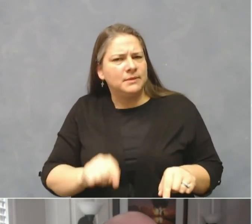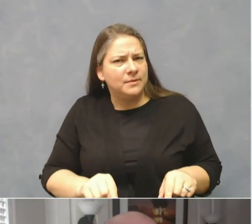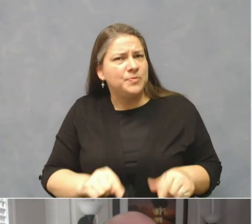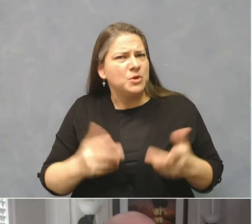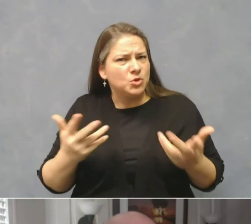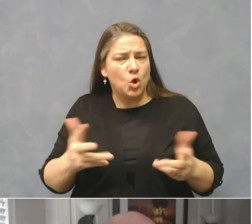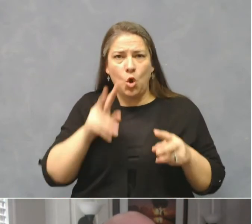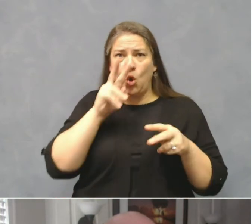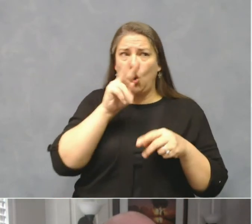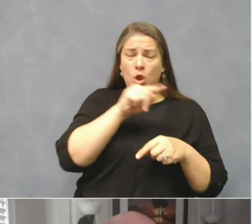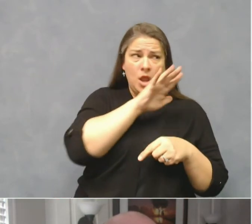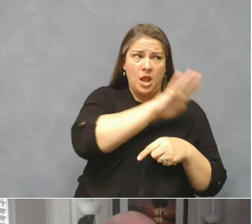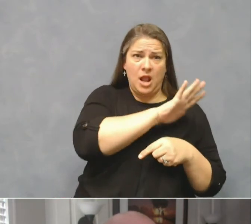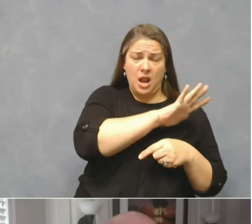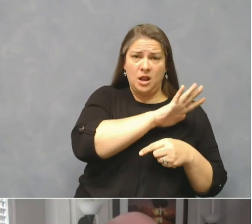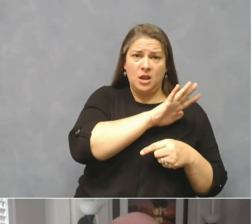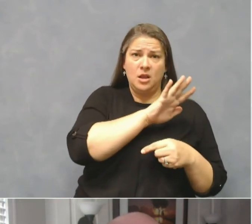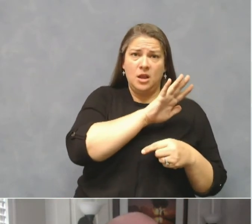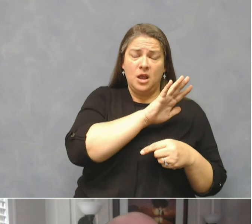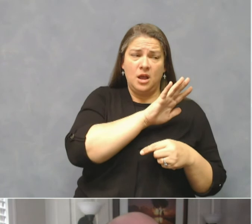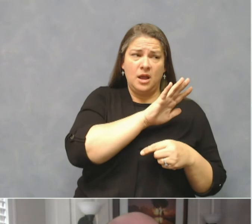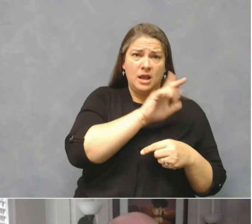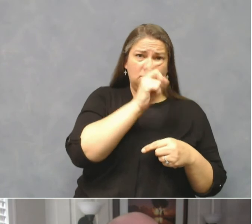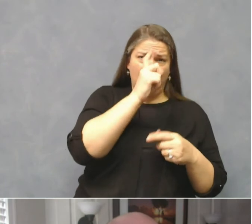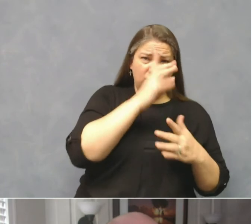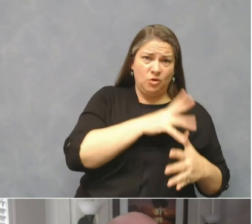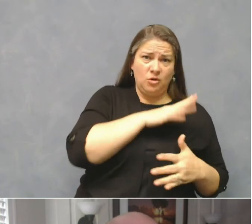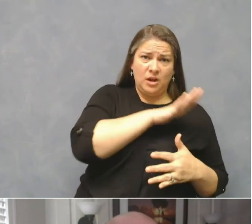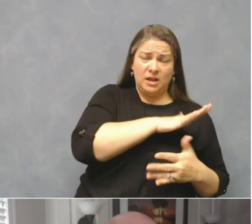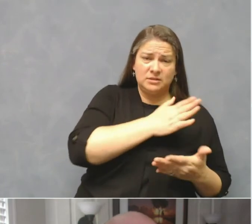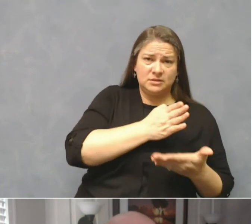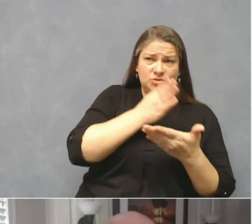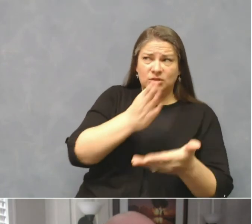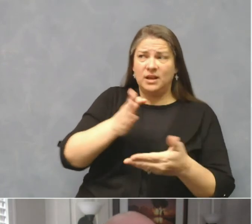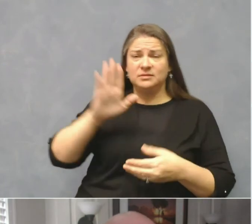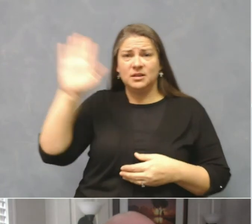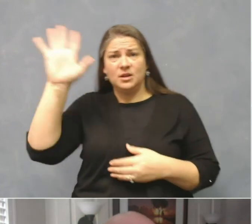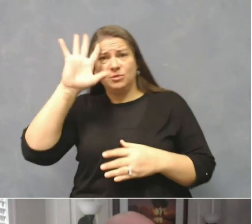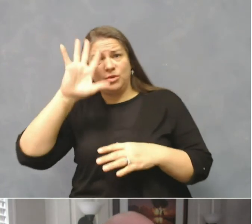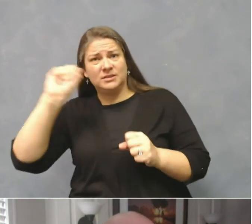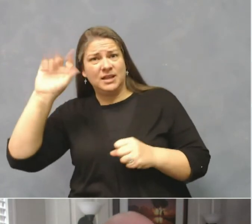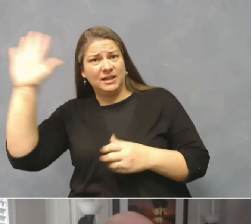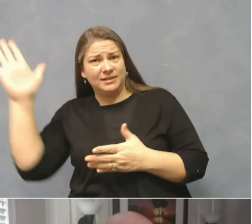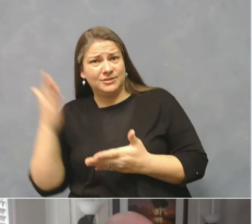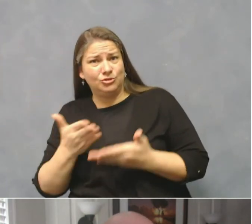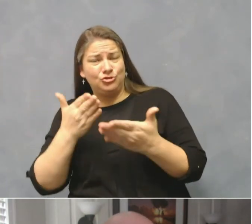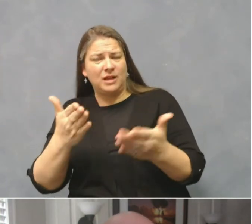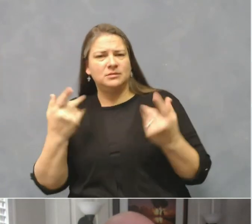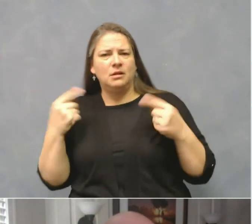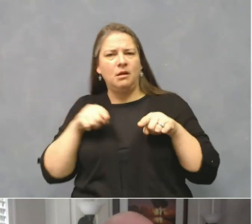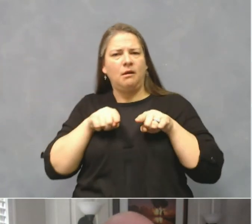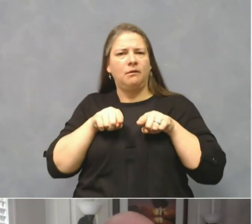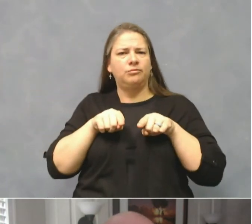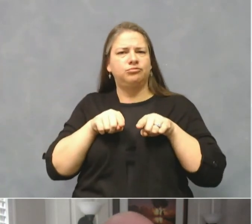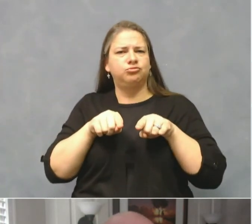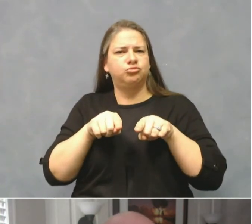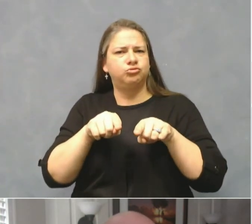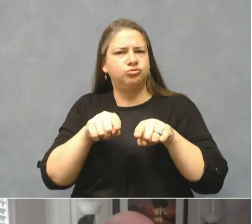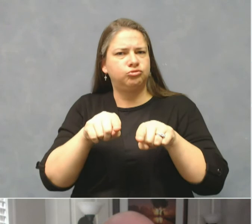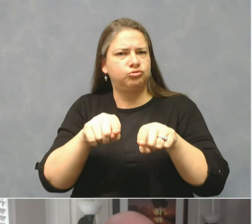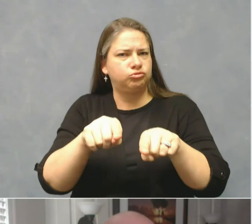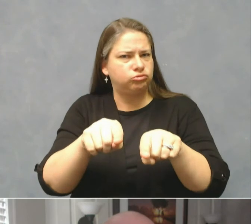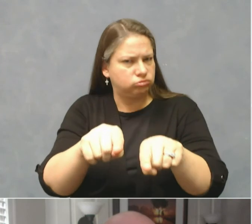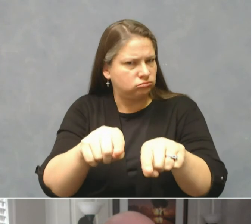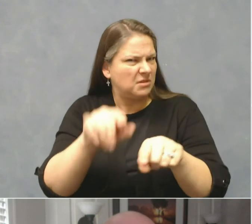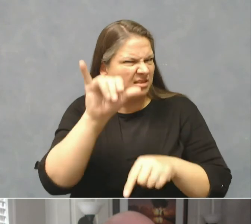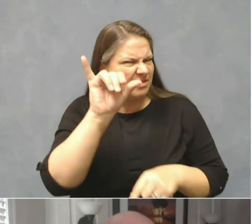big topics from two very different administrations. And so, again, it's important when we're looking at the information and we reach